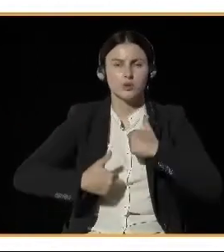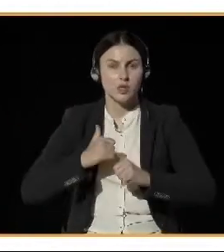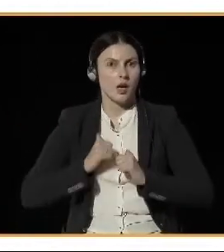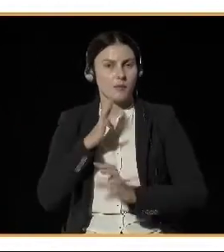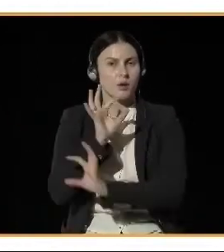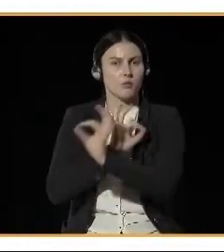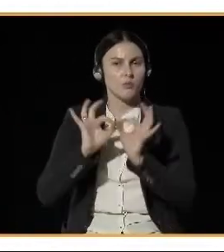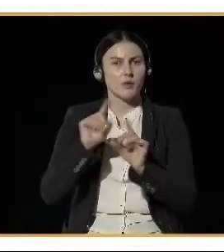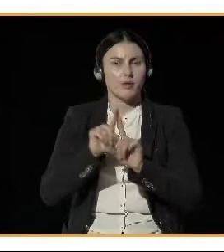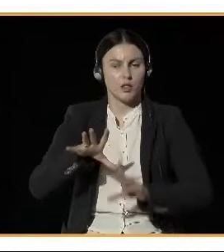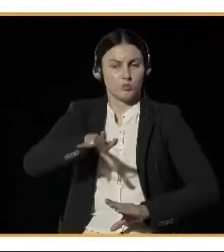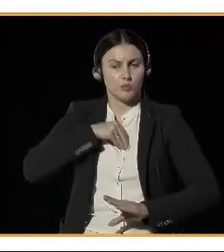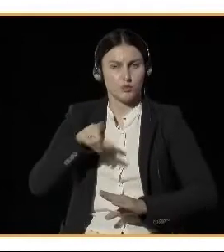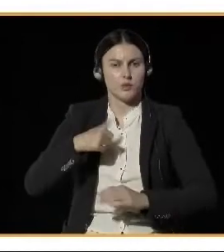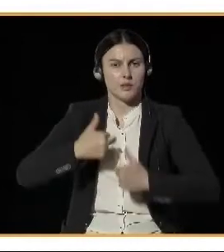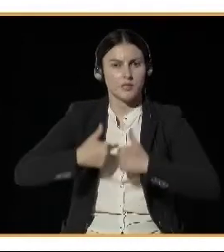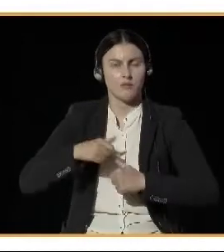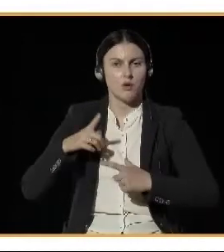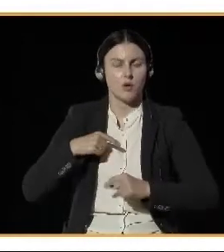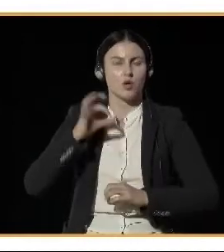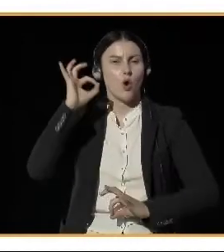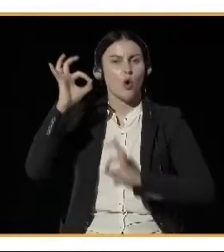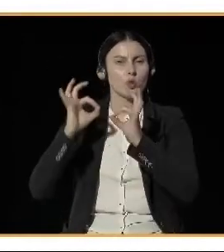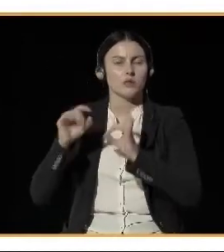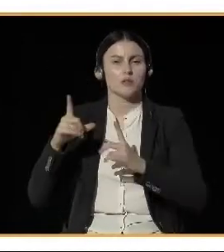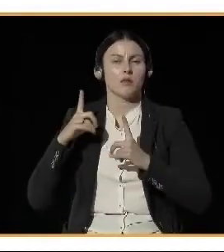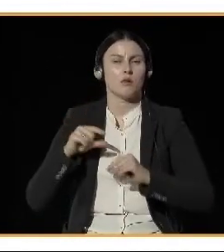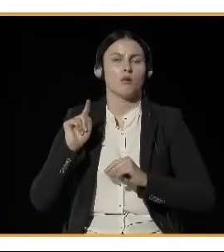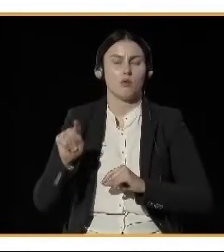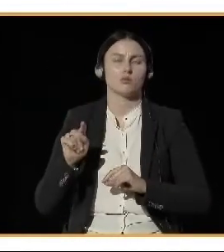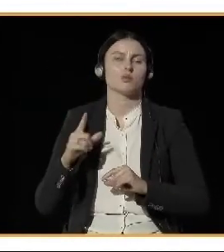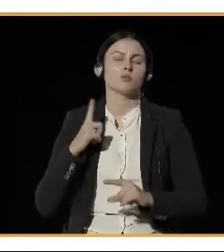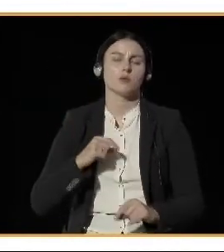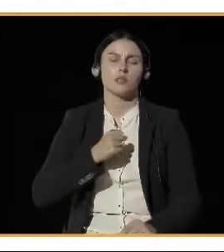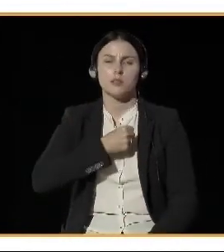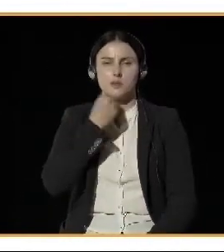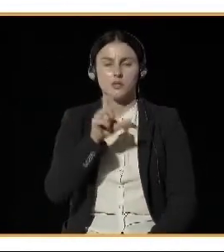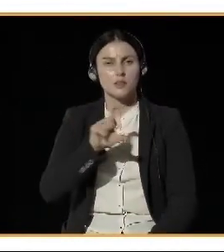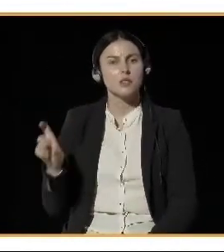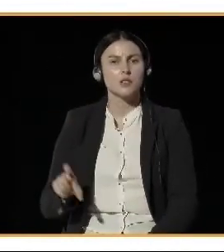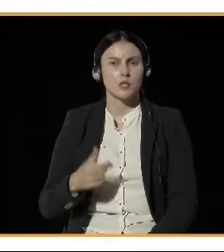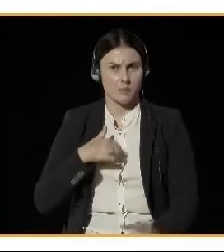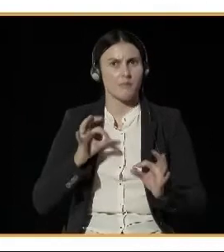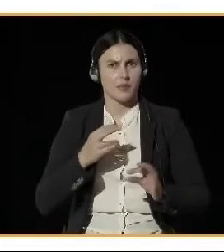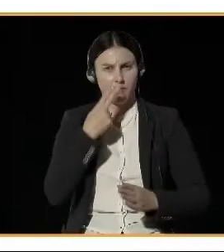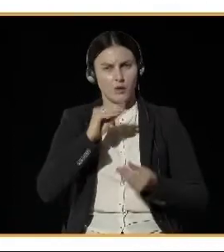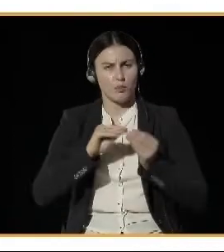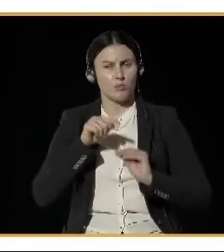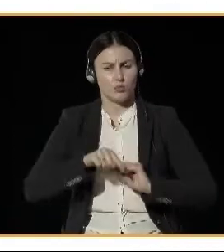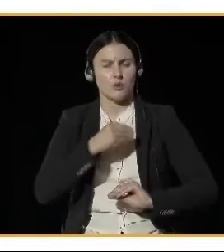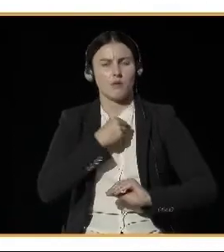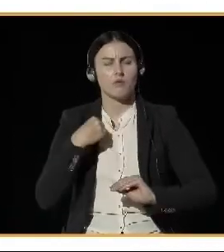people. Unfortunately, we've got a great, huge problem with this in Poland. Please take a look.